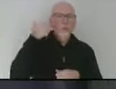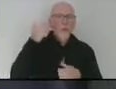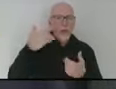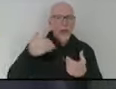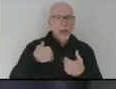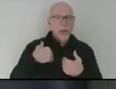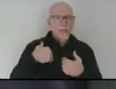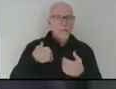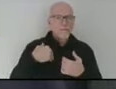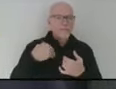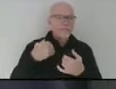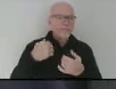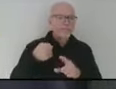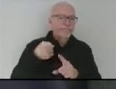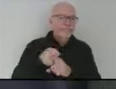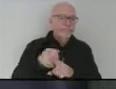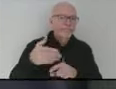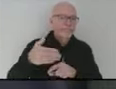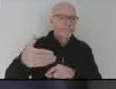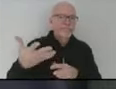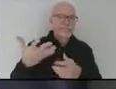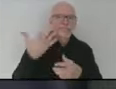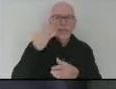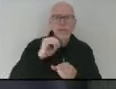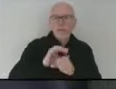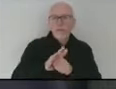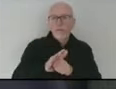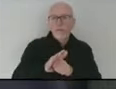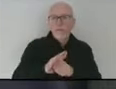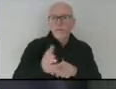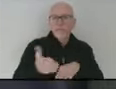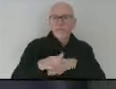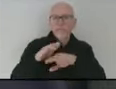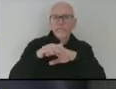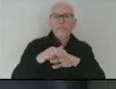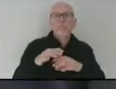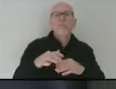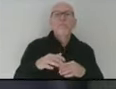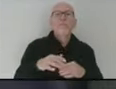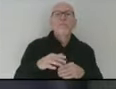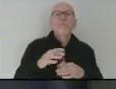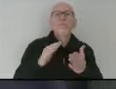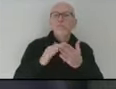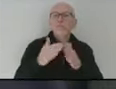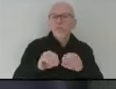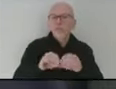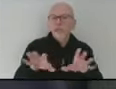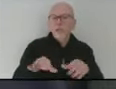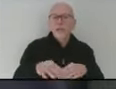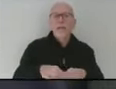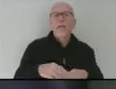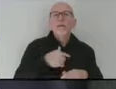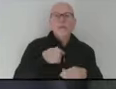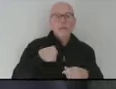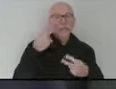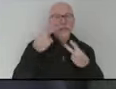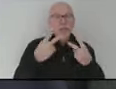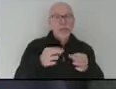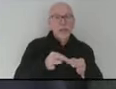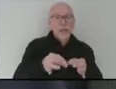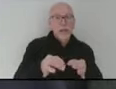to rising COVID cases and the community spread, and we see that delayed in